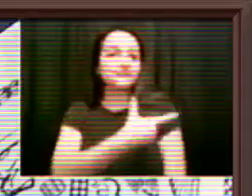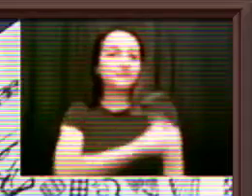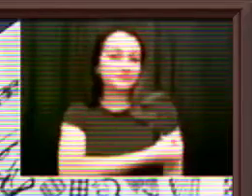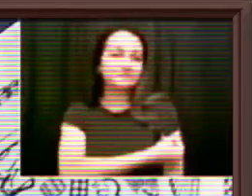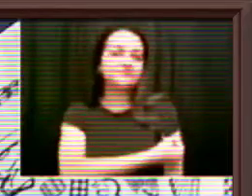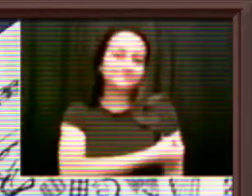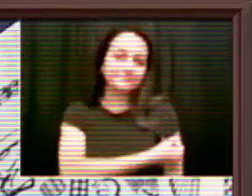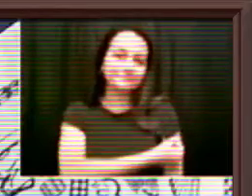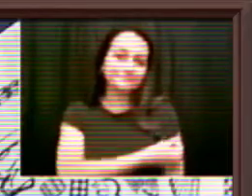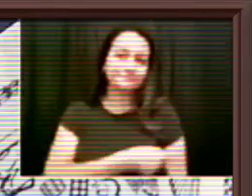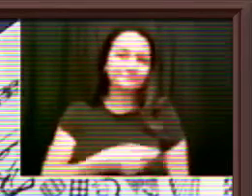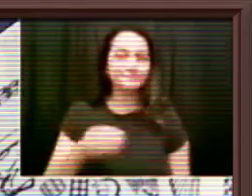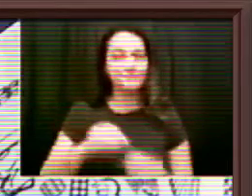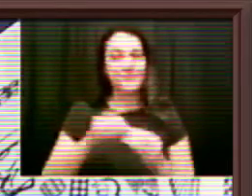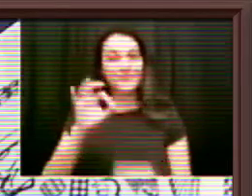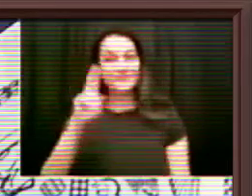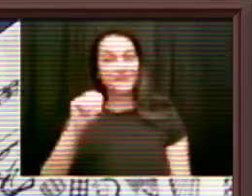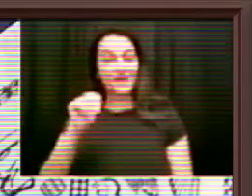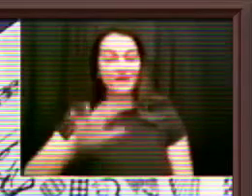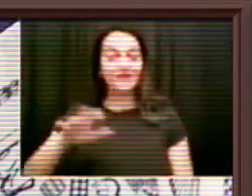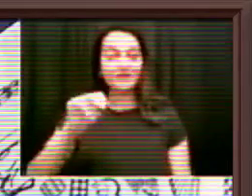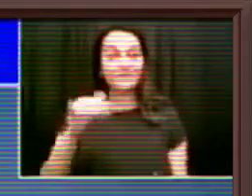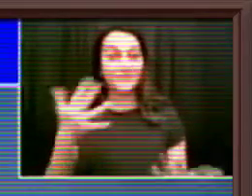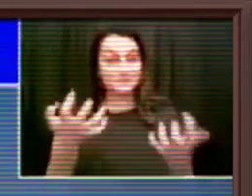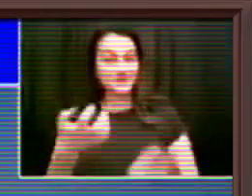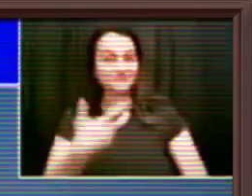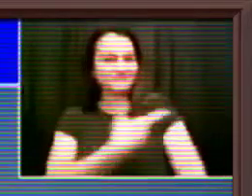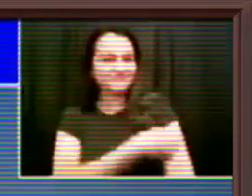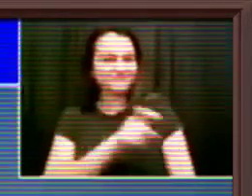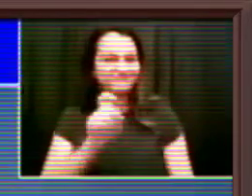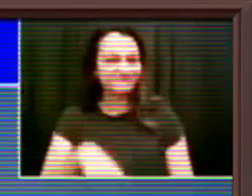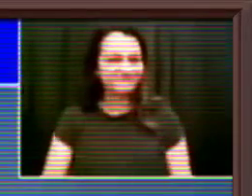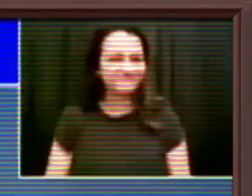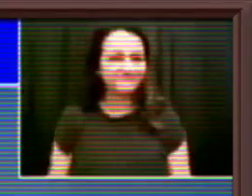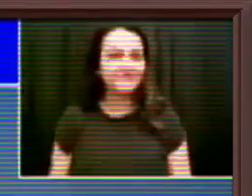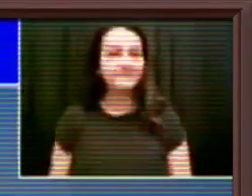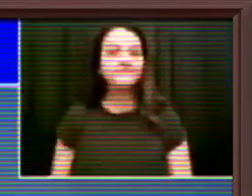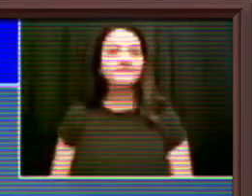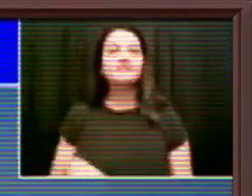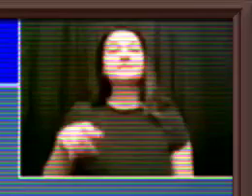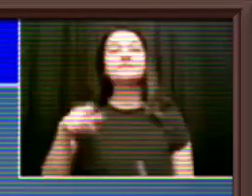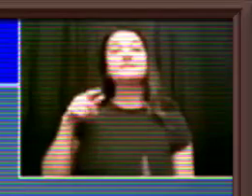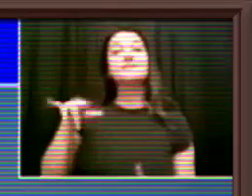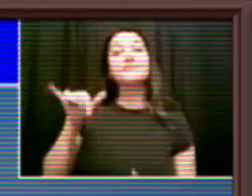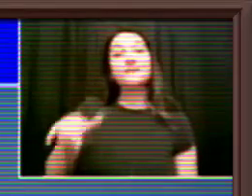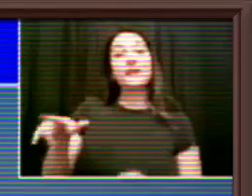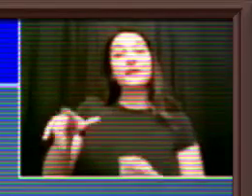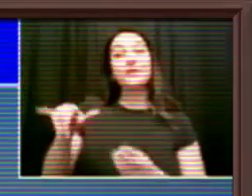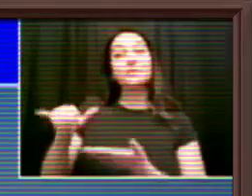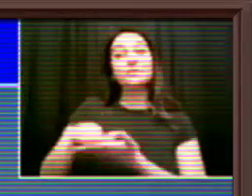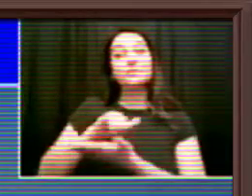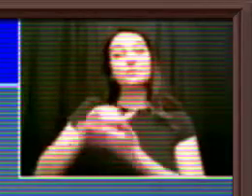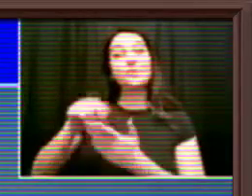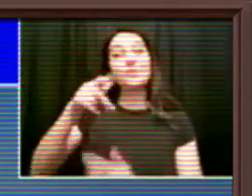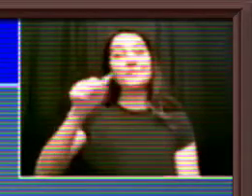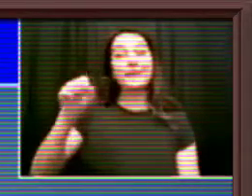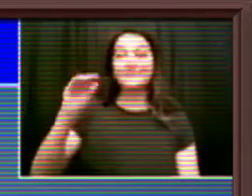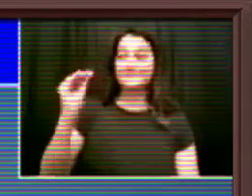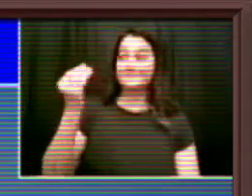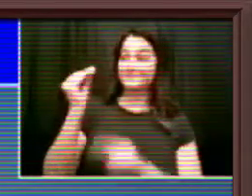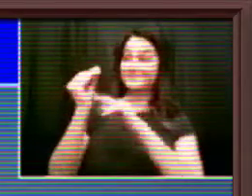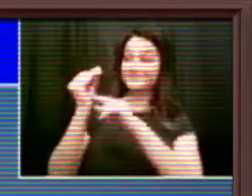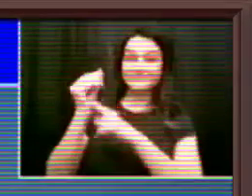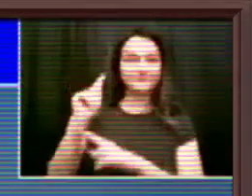people who, you know, drinking the Kool-Aid. As some lady, you know, I gave her